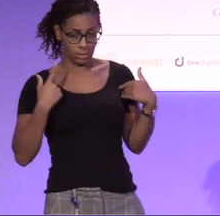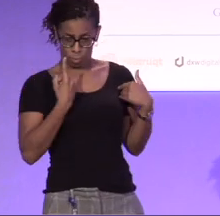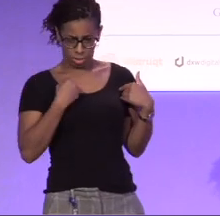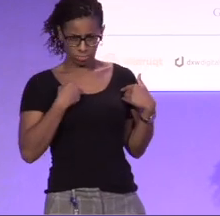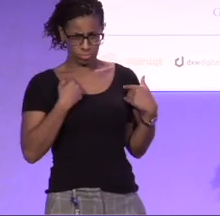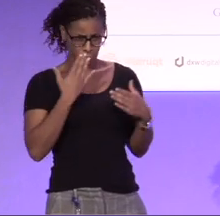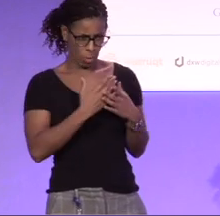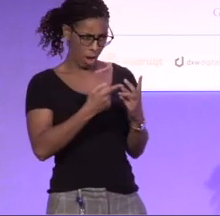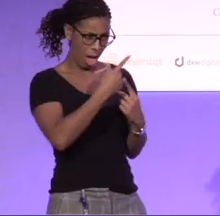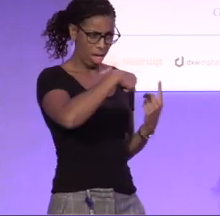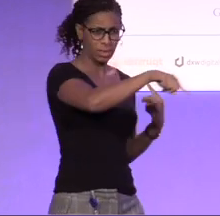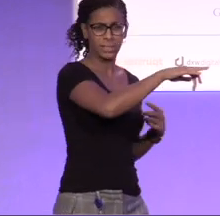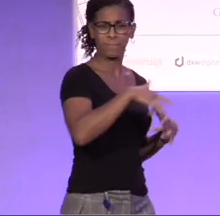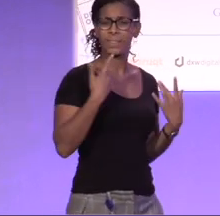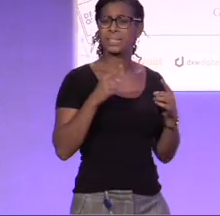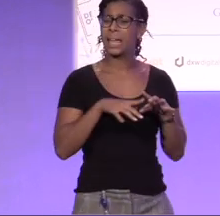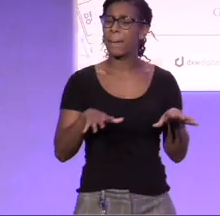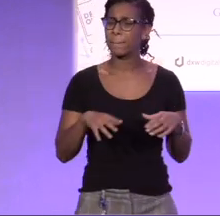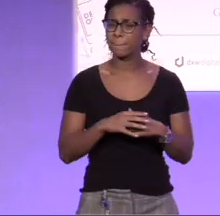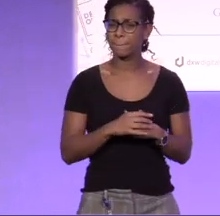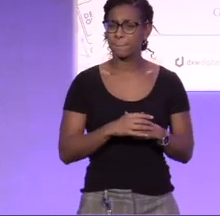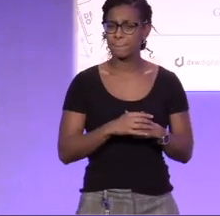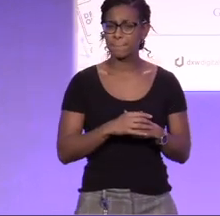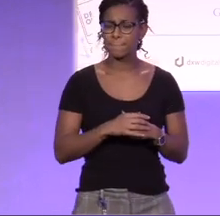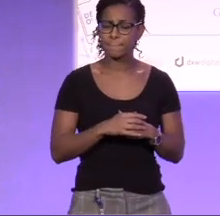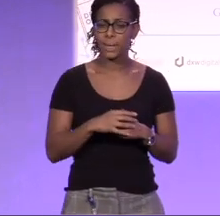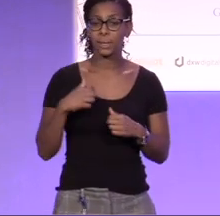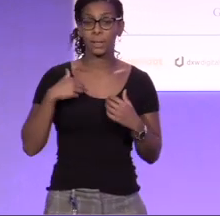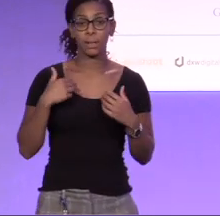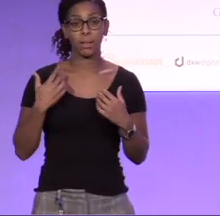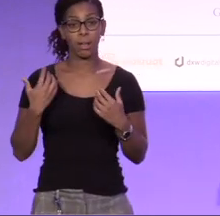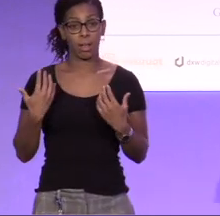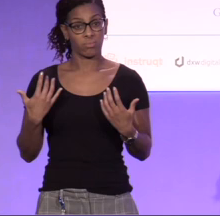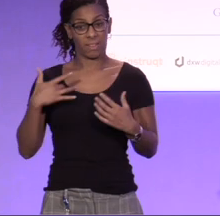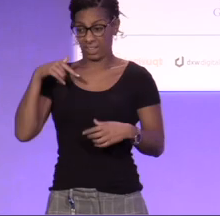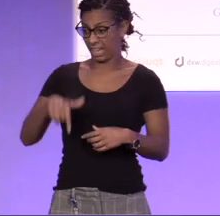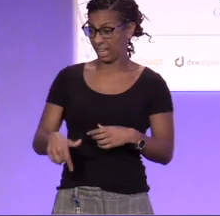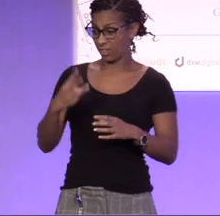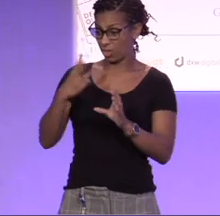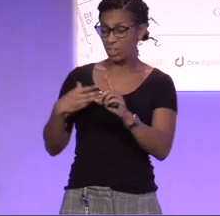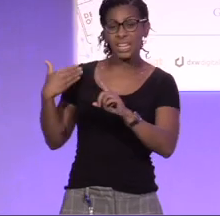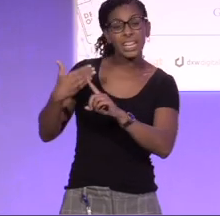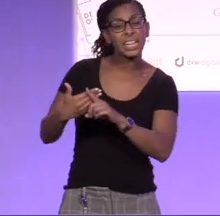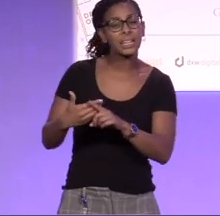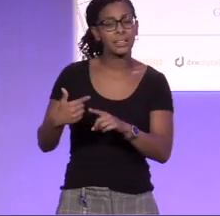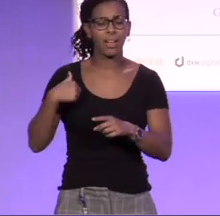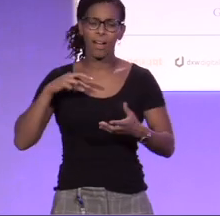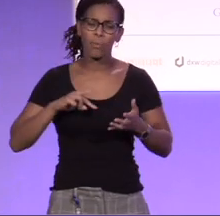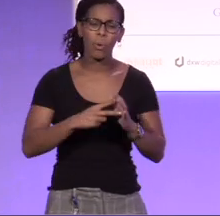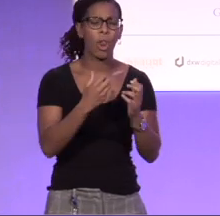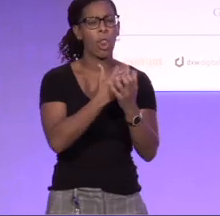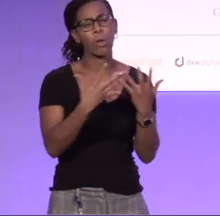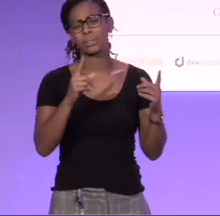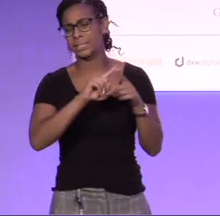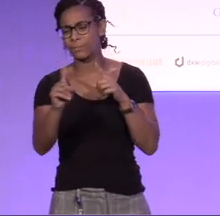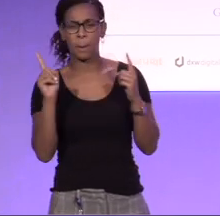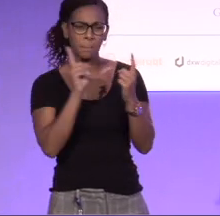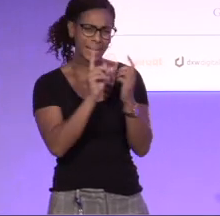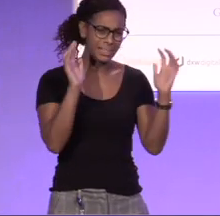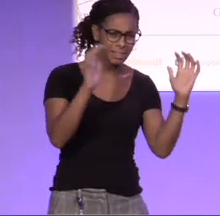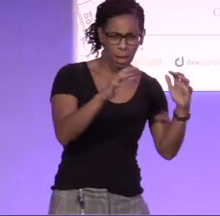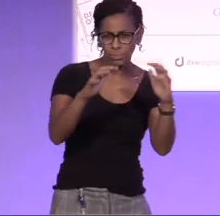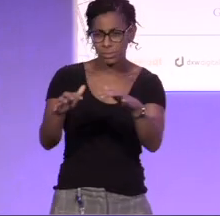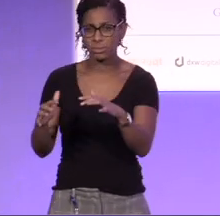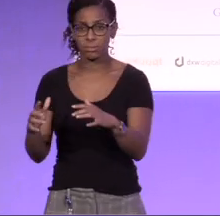So now I've been here for over 3 years. I've started organizing loads of meetups like Docker London and Cloud Native, obviously this